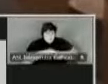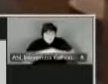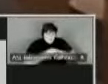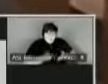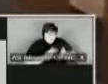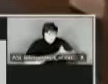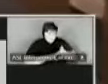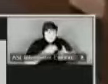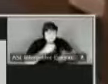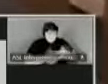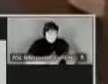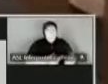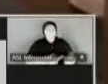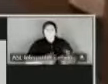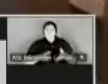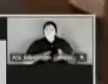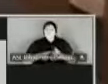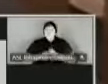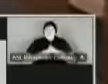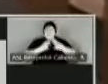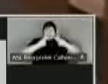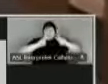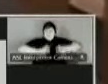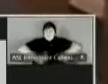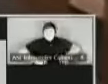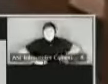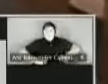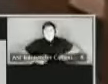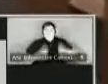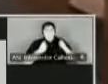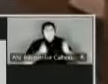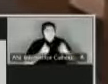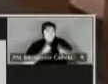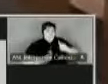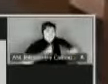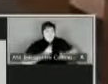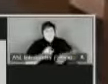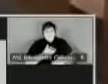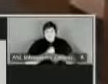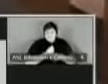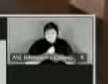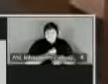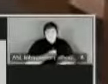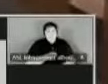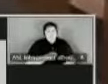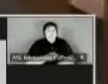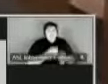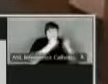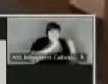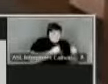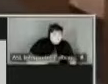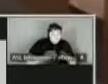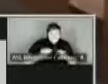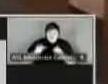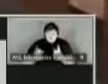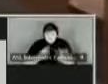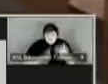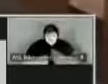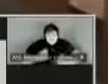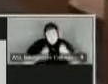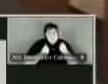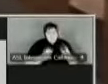own evaluation. We received many inquiries across the agency, both individuals and groups. And when we do,